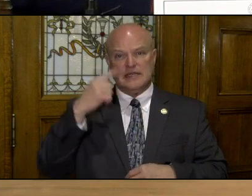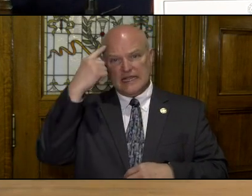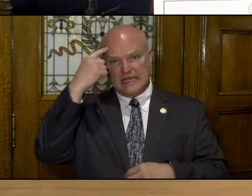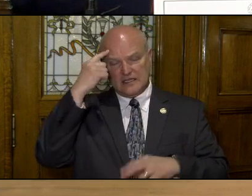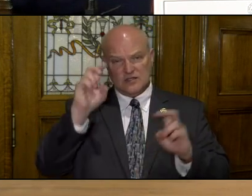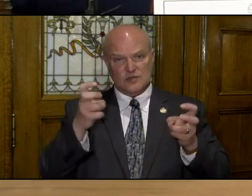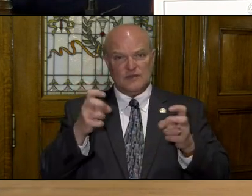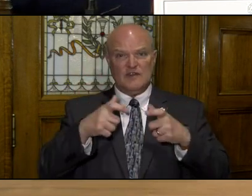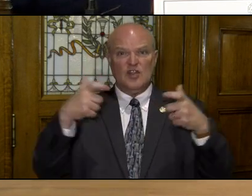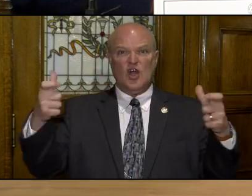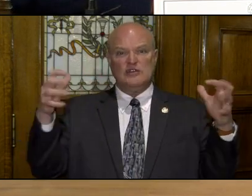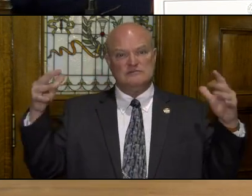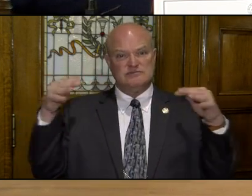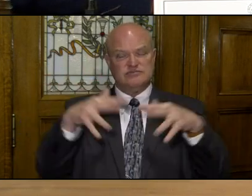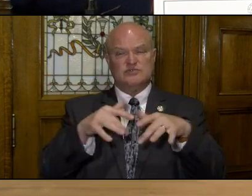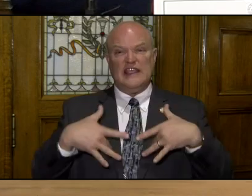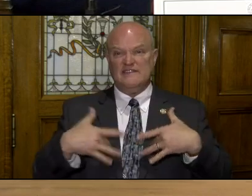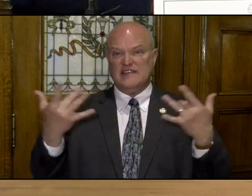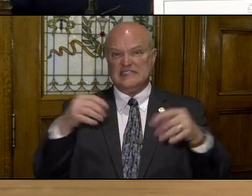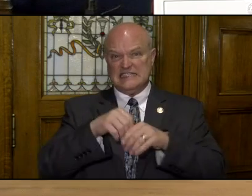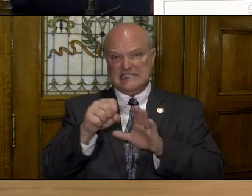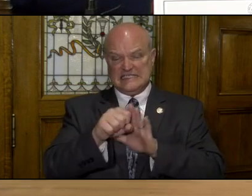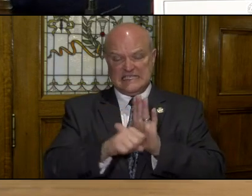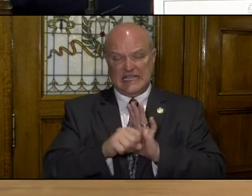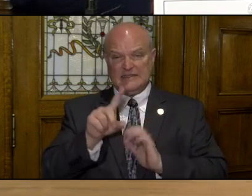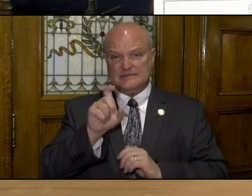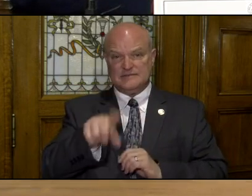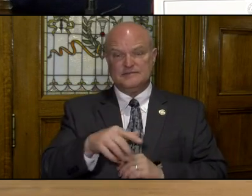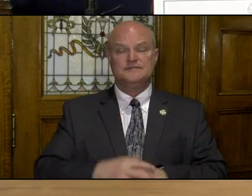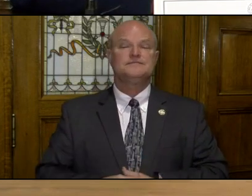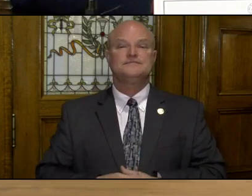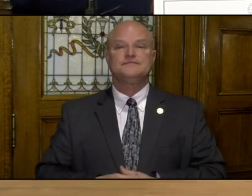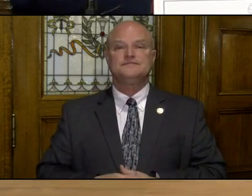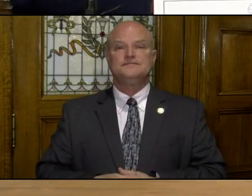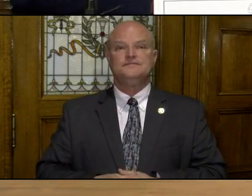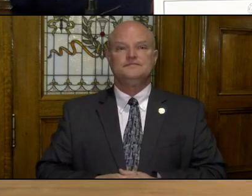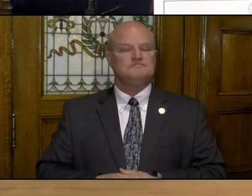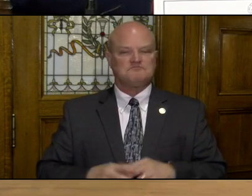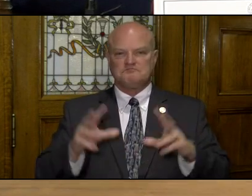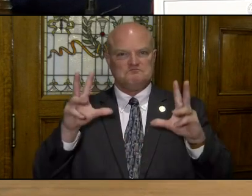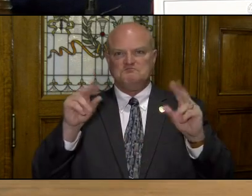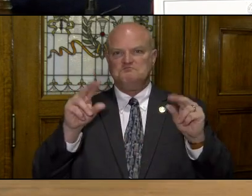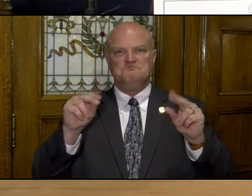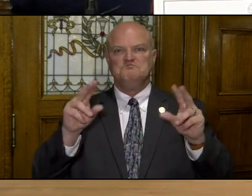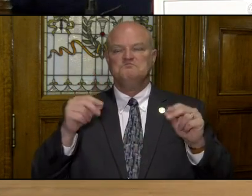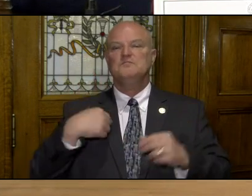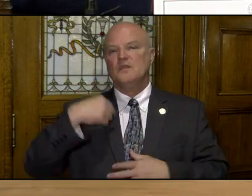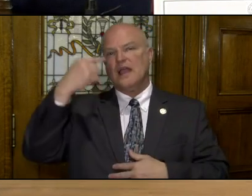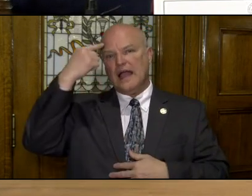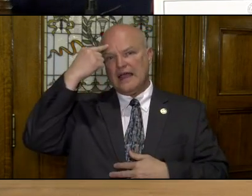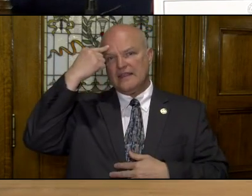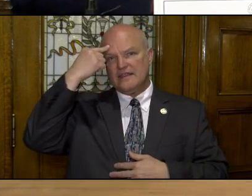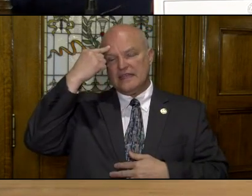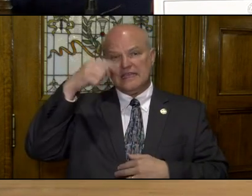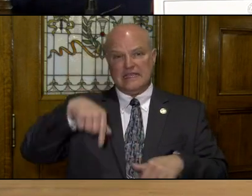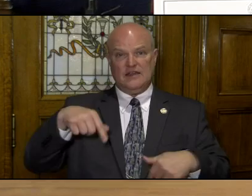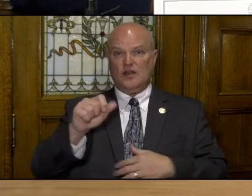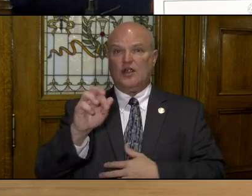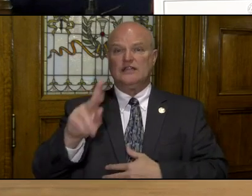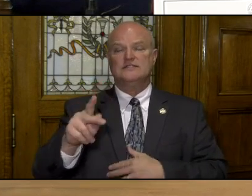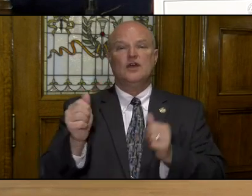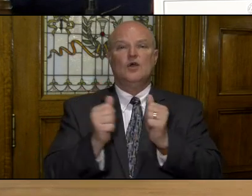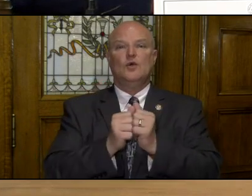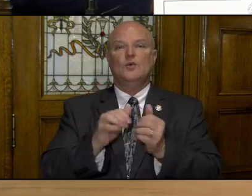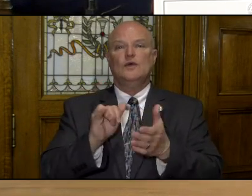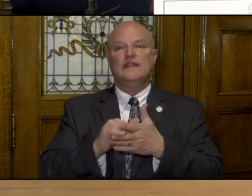in terms of large gatherings or events in the state? No, I do not. I think that in Arkansas,